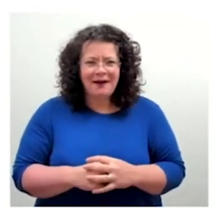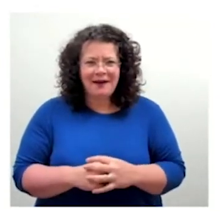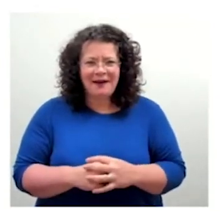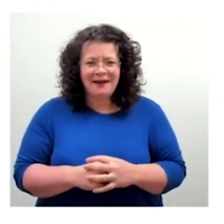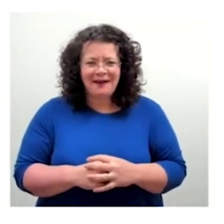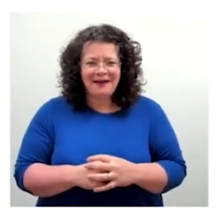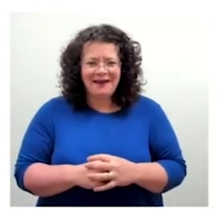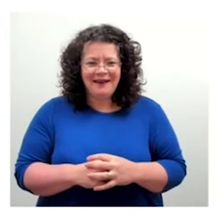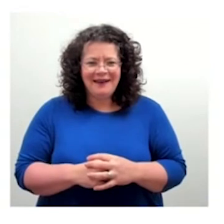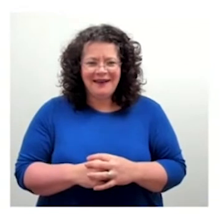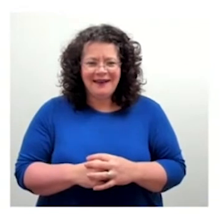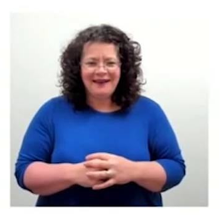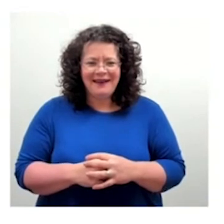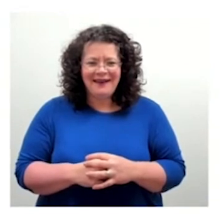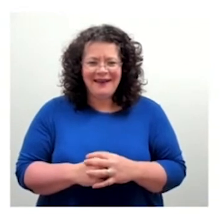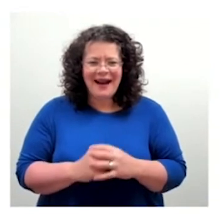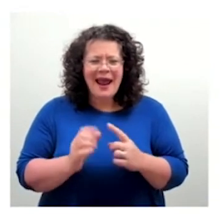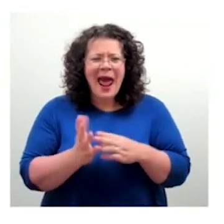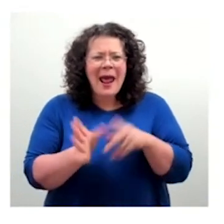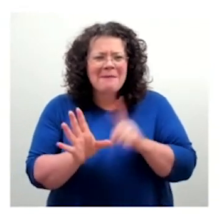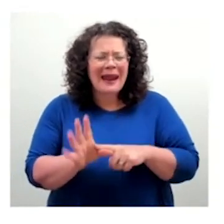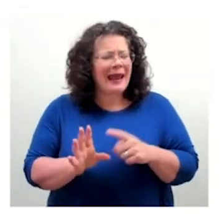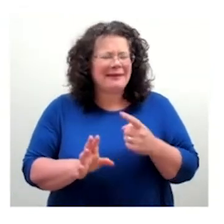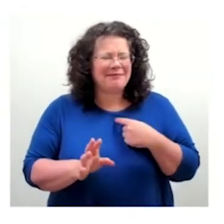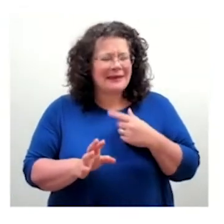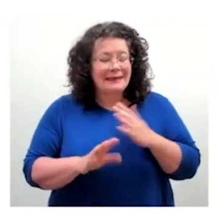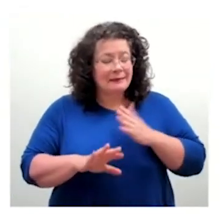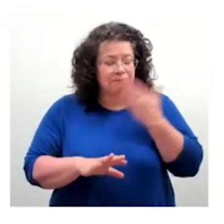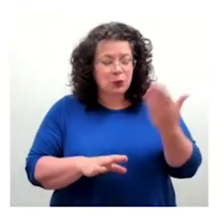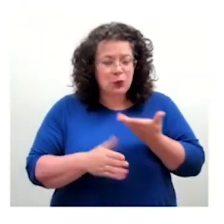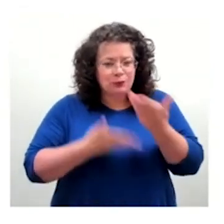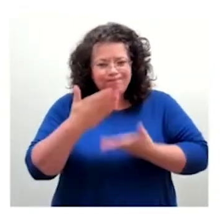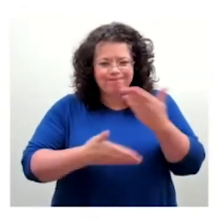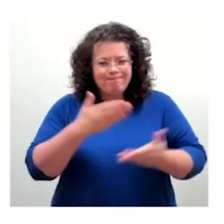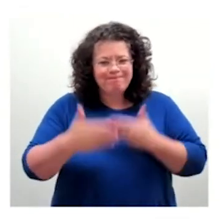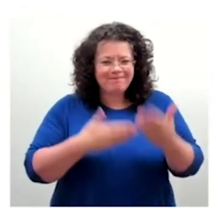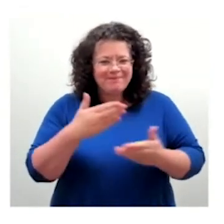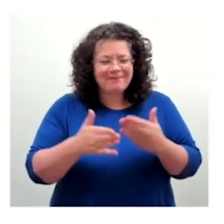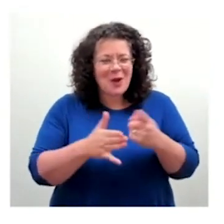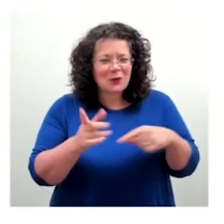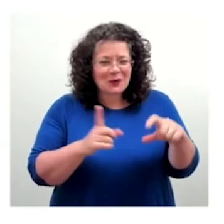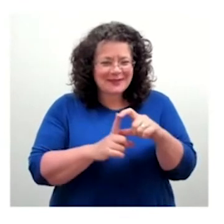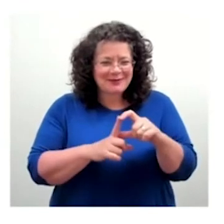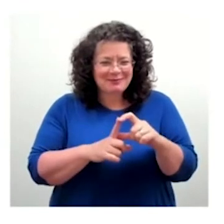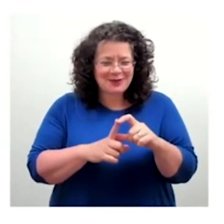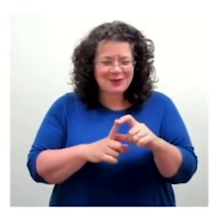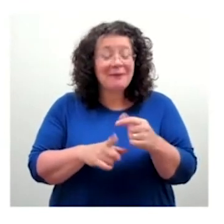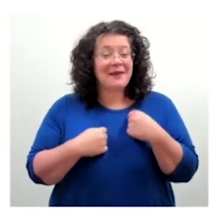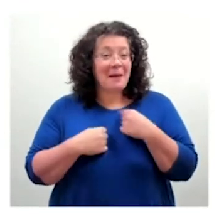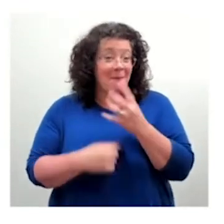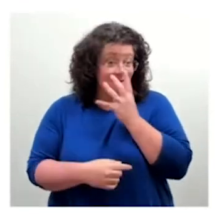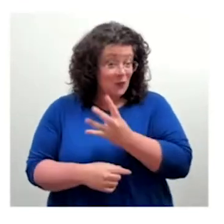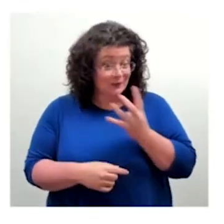actually. So, so I'm 44. I'm quite small. Blonde hair and